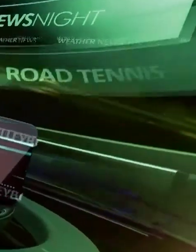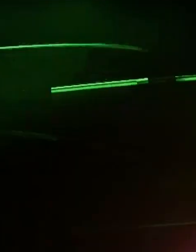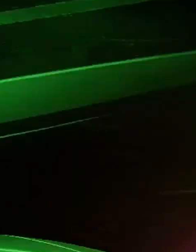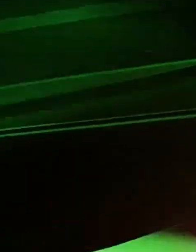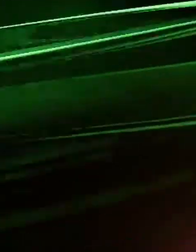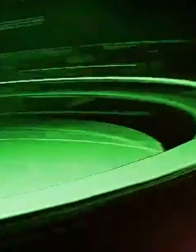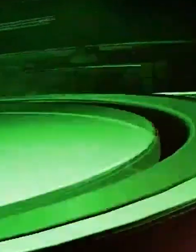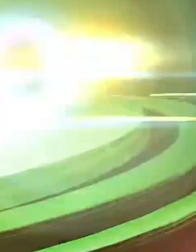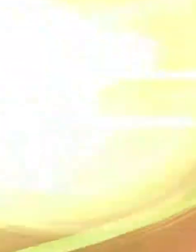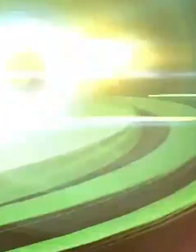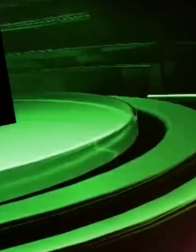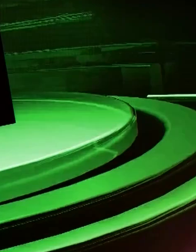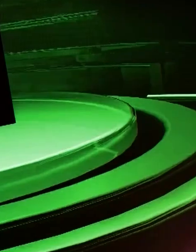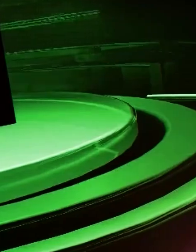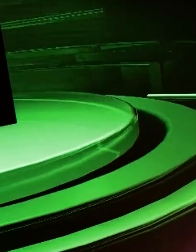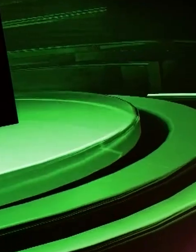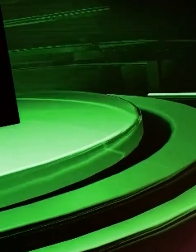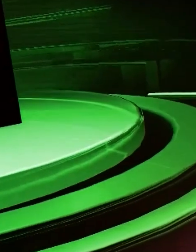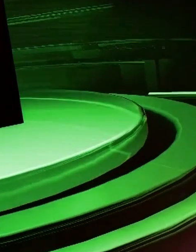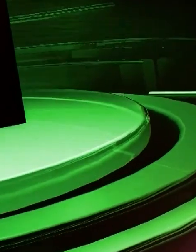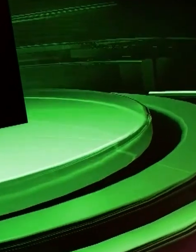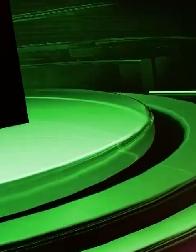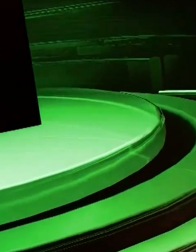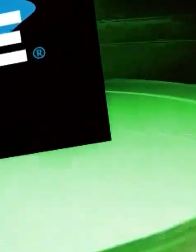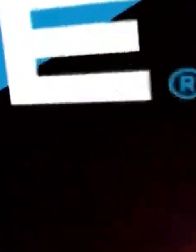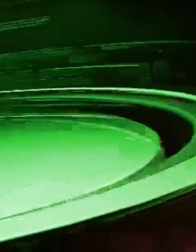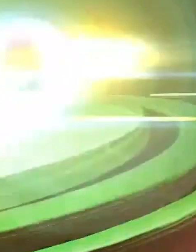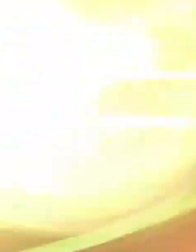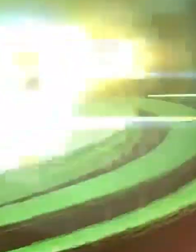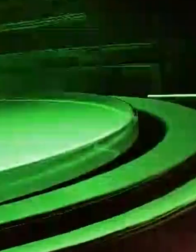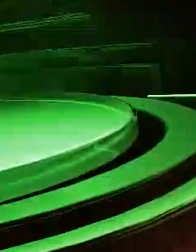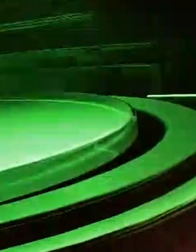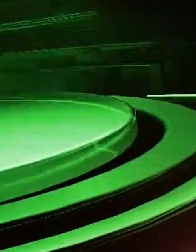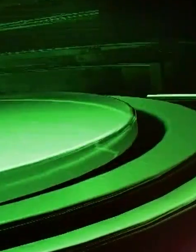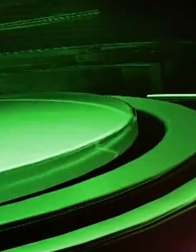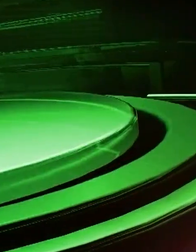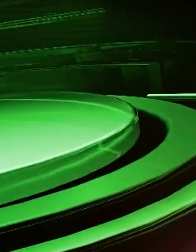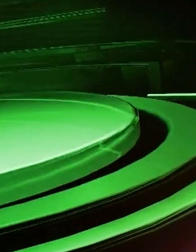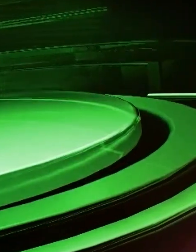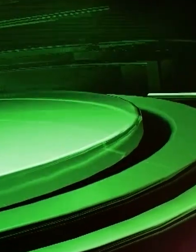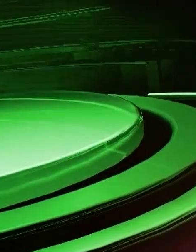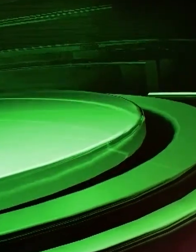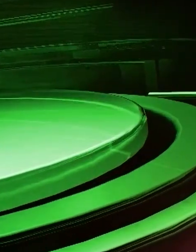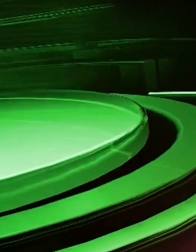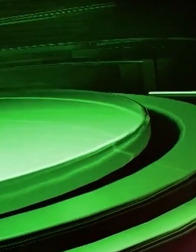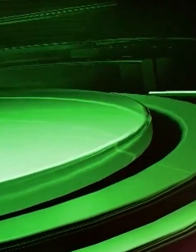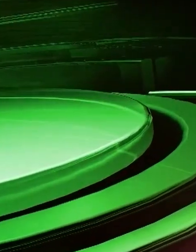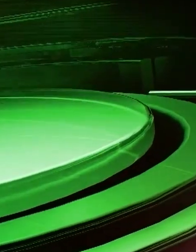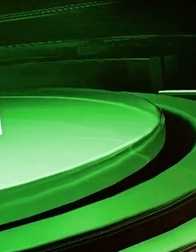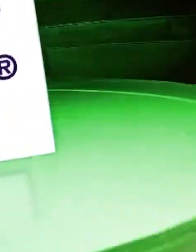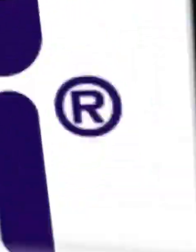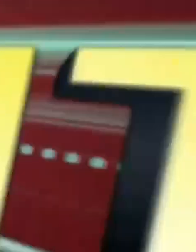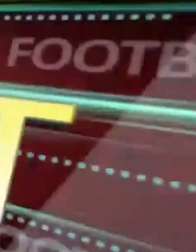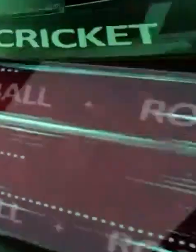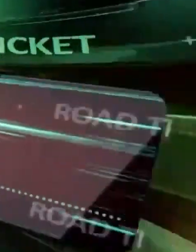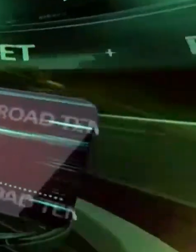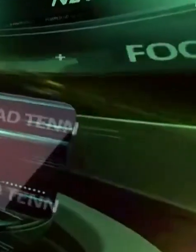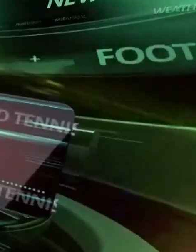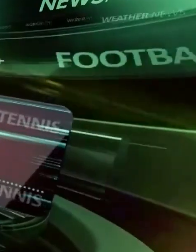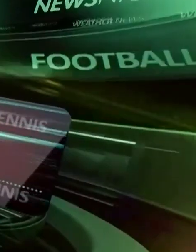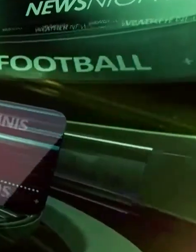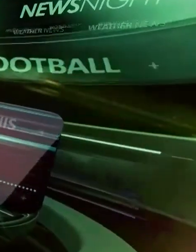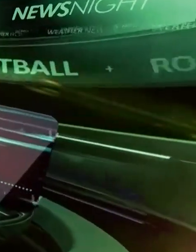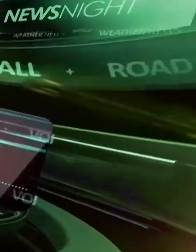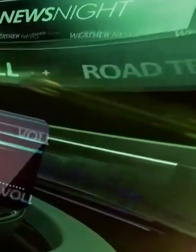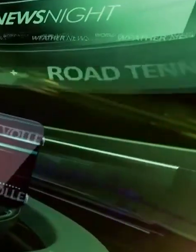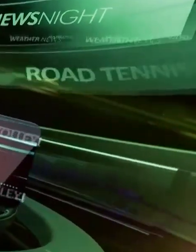is brought to you by Power In, Pause is Power, and by Dasani. Live first, Dasani after.